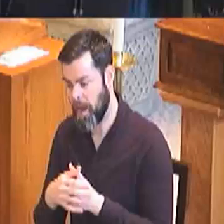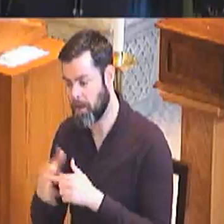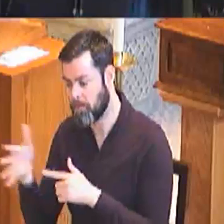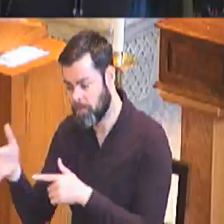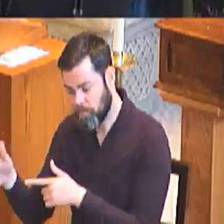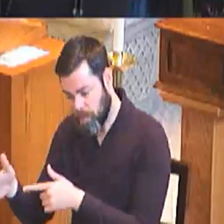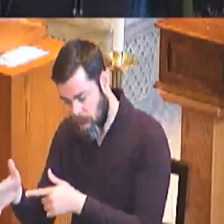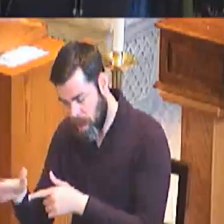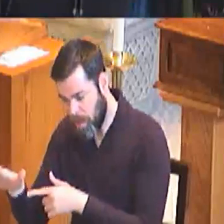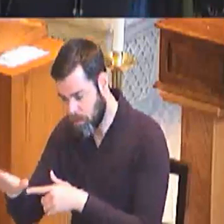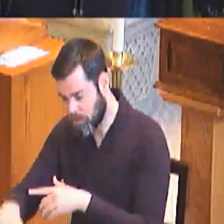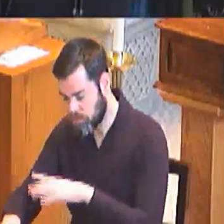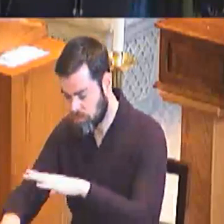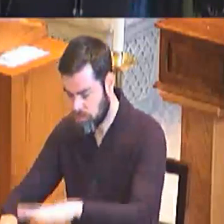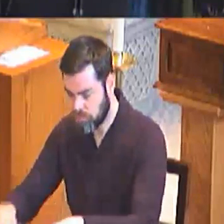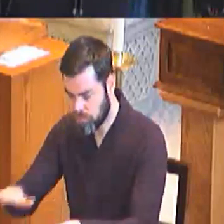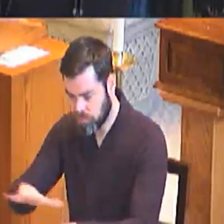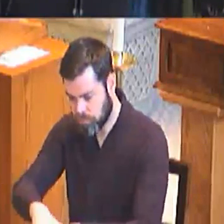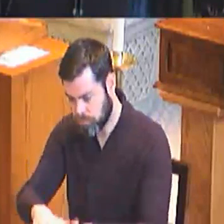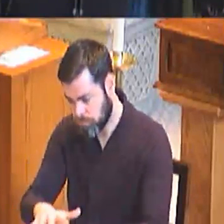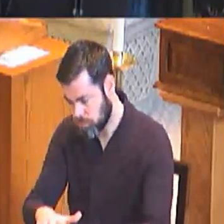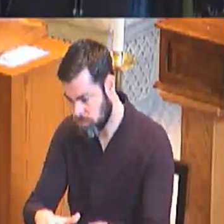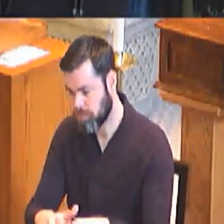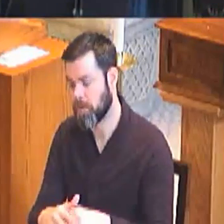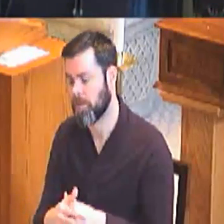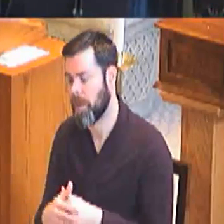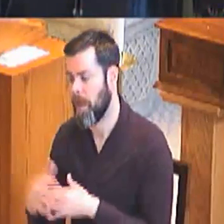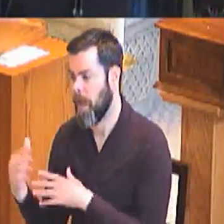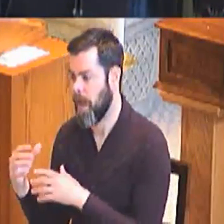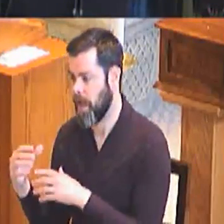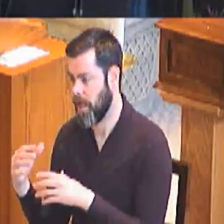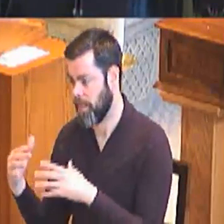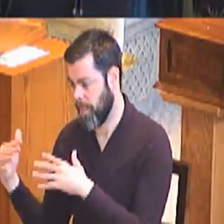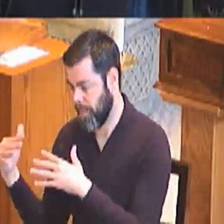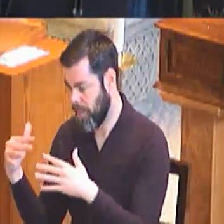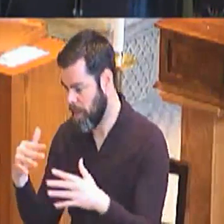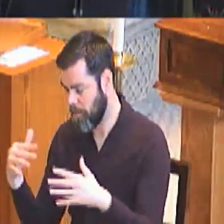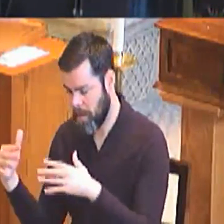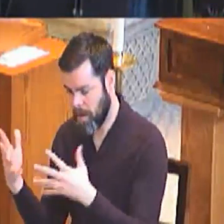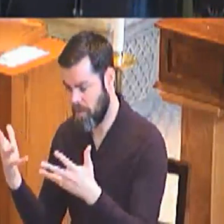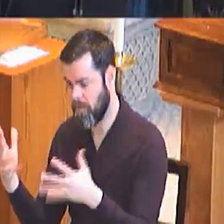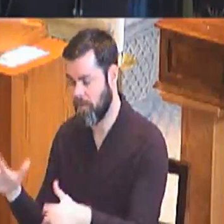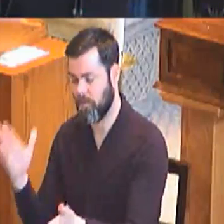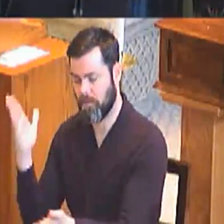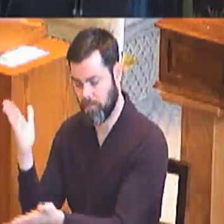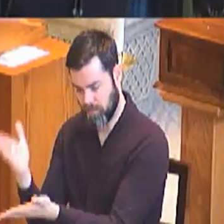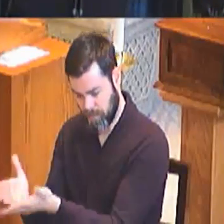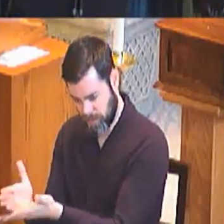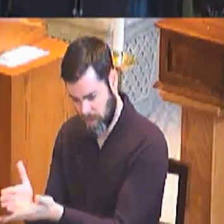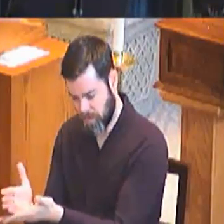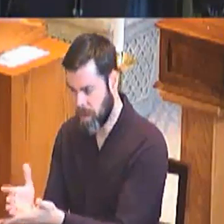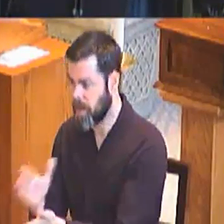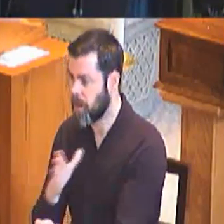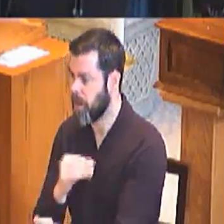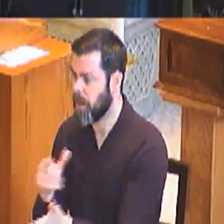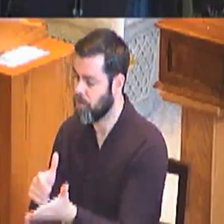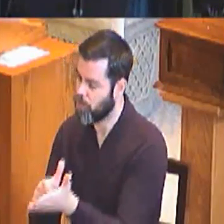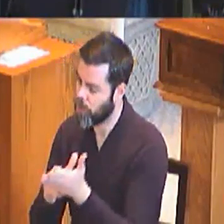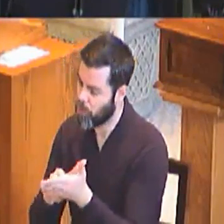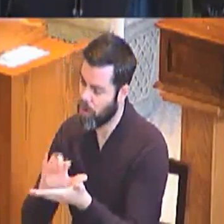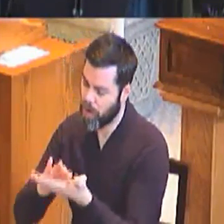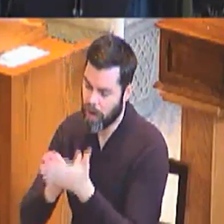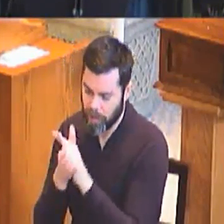and the war horse from Jerusalem. And the battle bow shall be cut off, and he shall command peace to